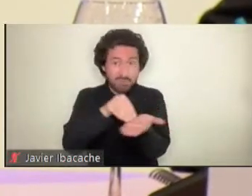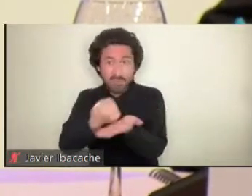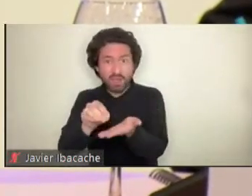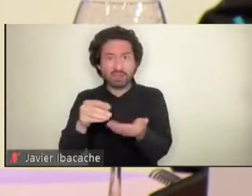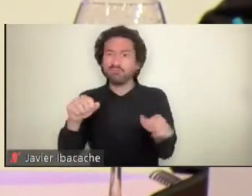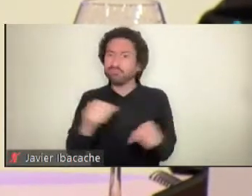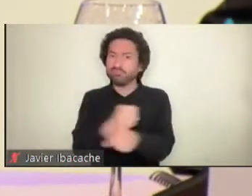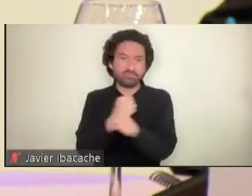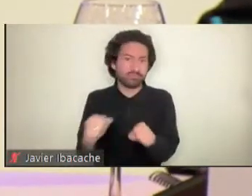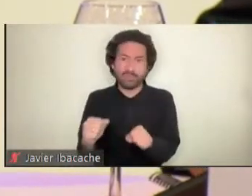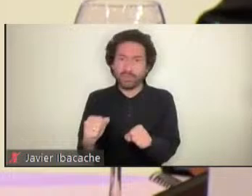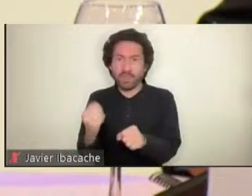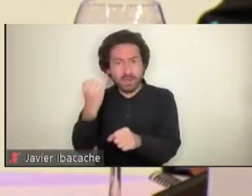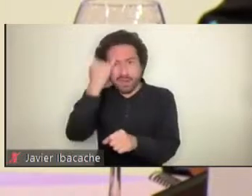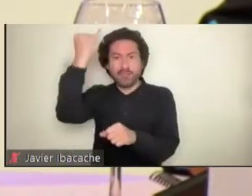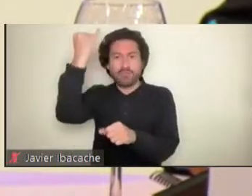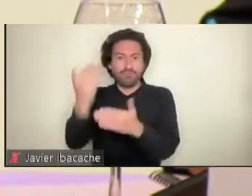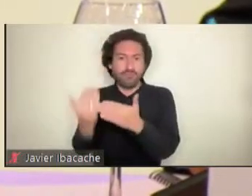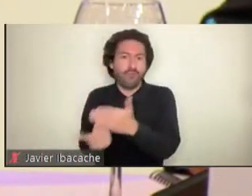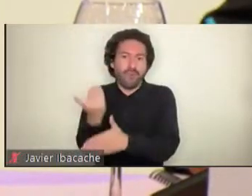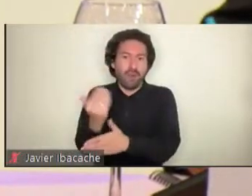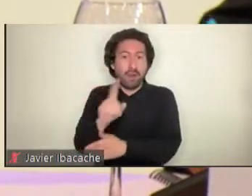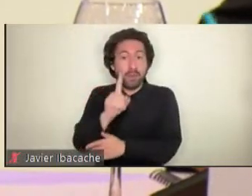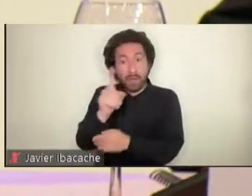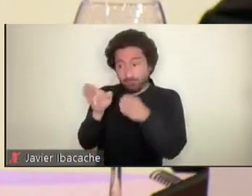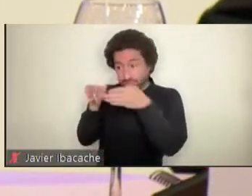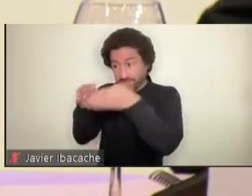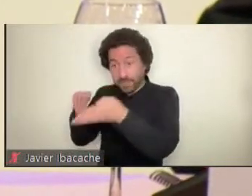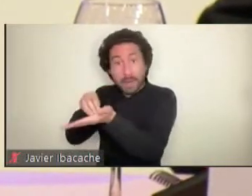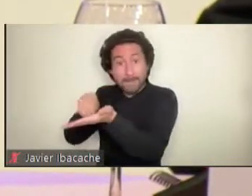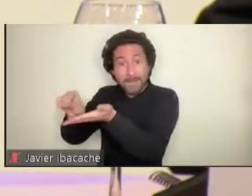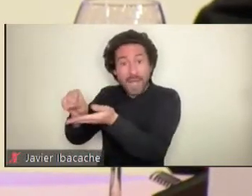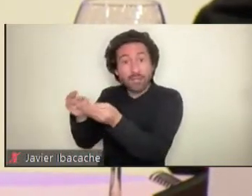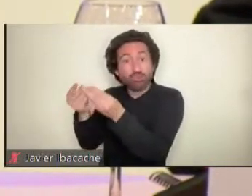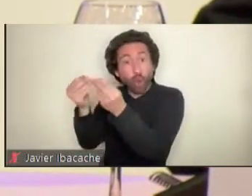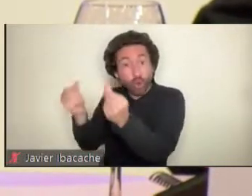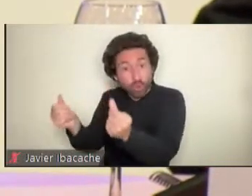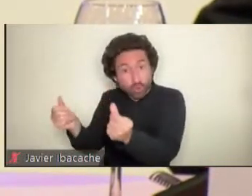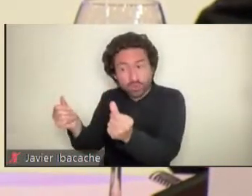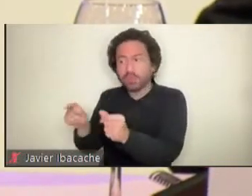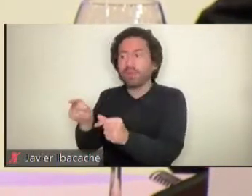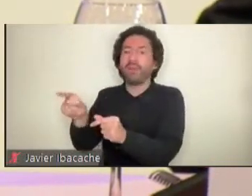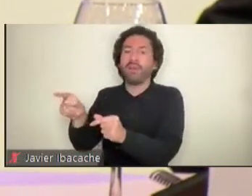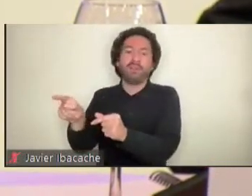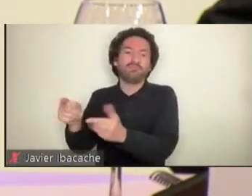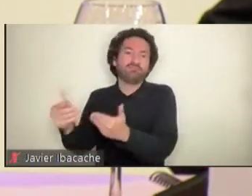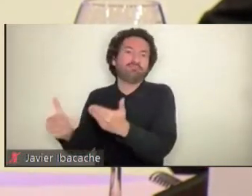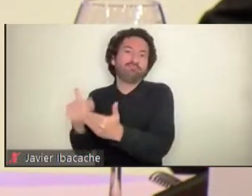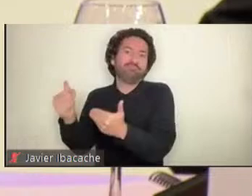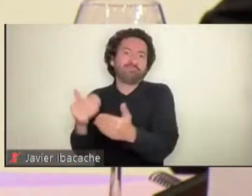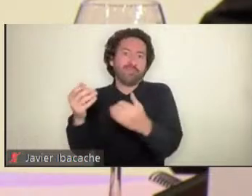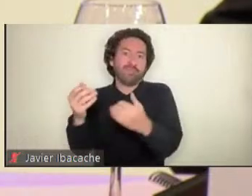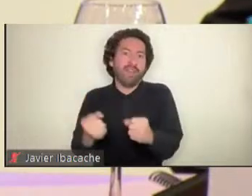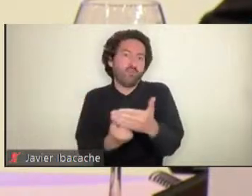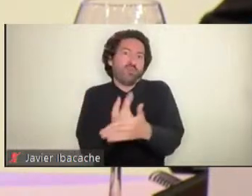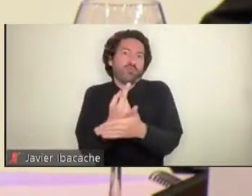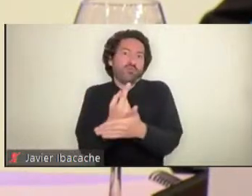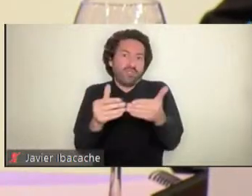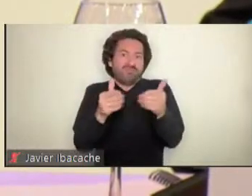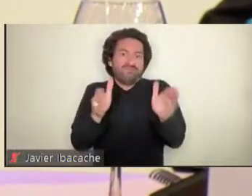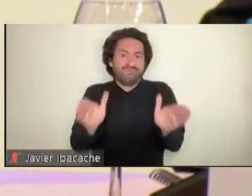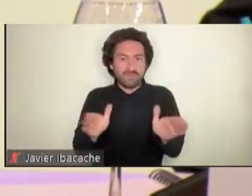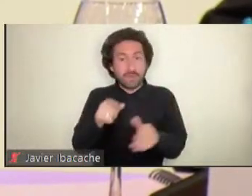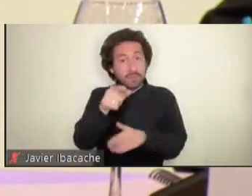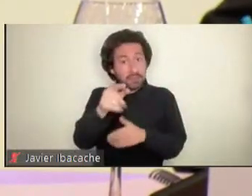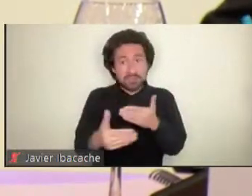of innovating. While if you buy solution, at least the opportunity is open.